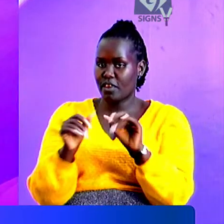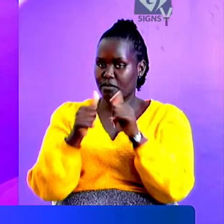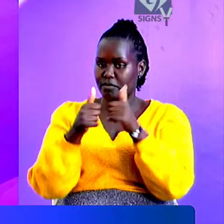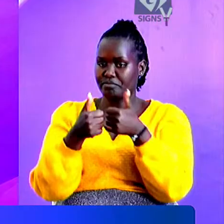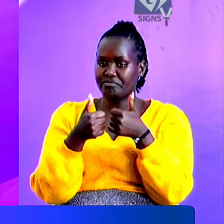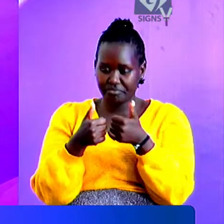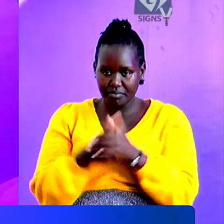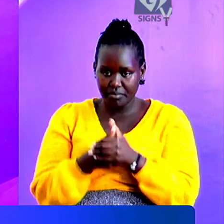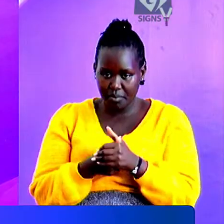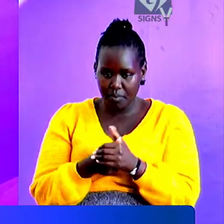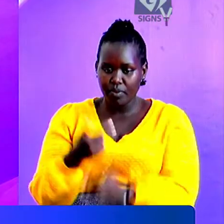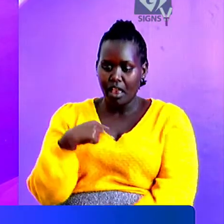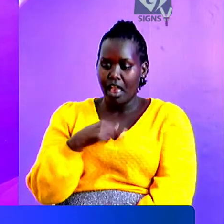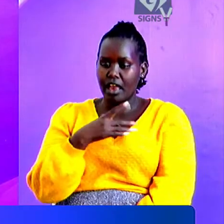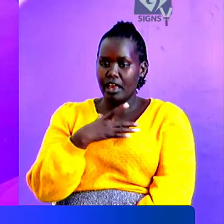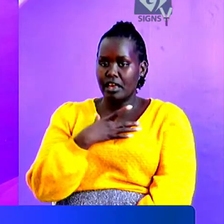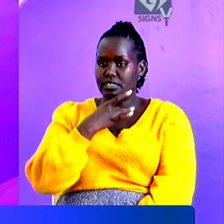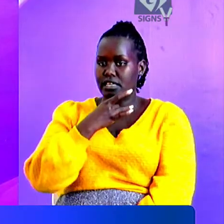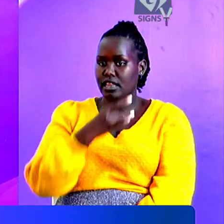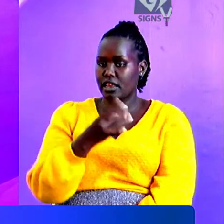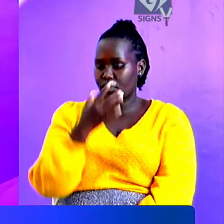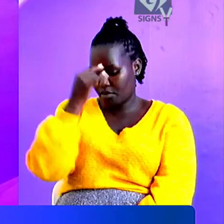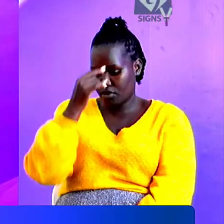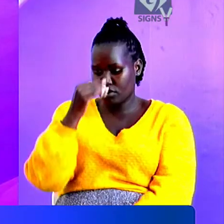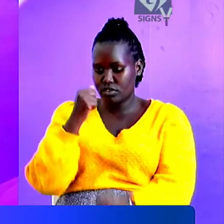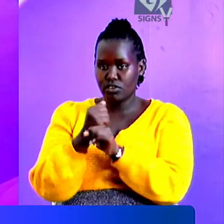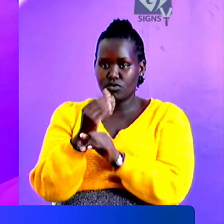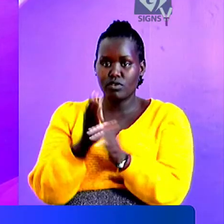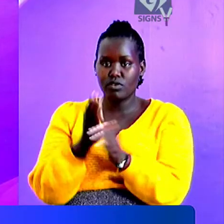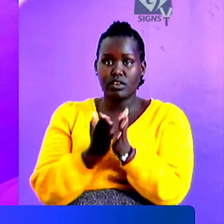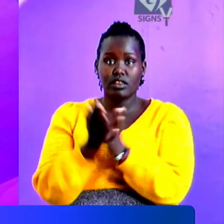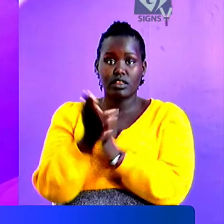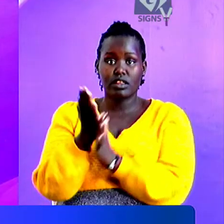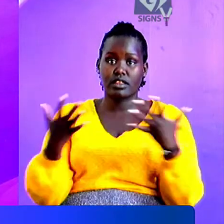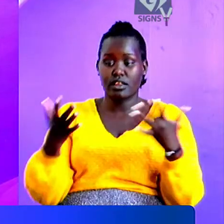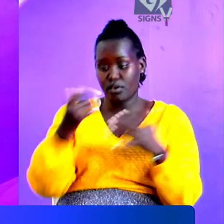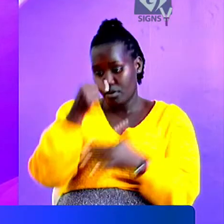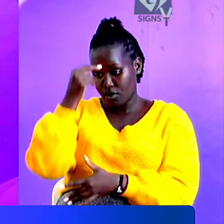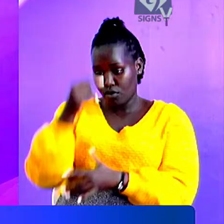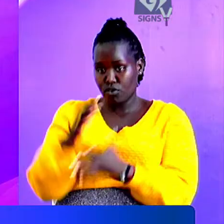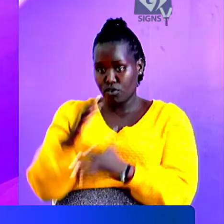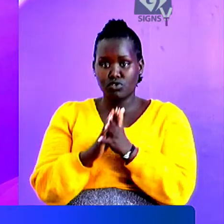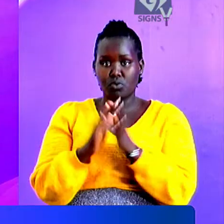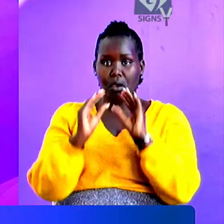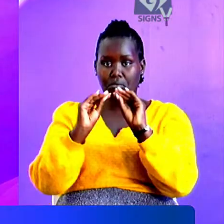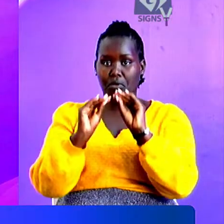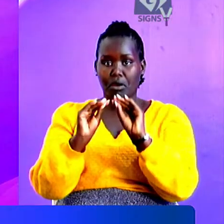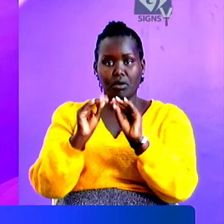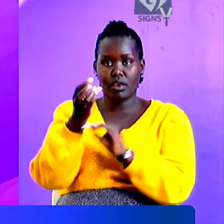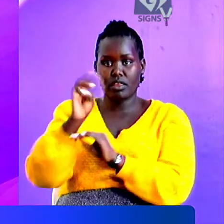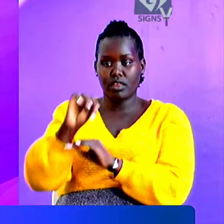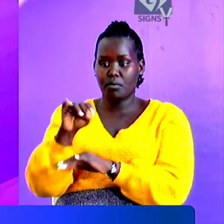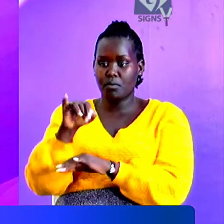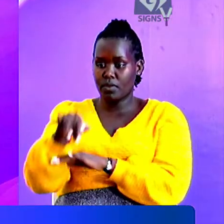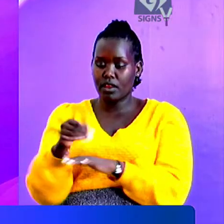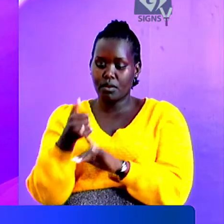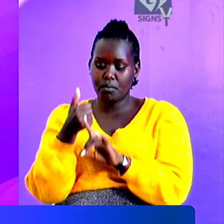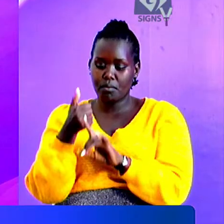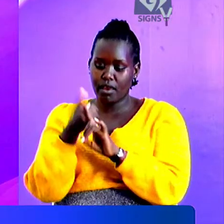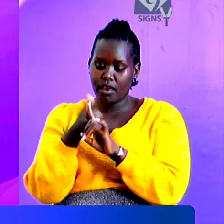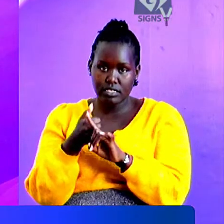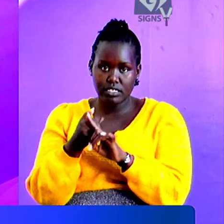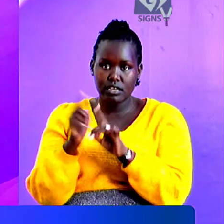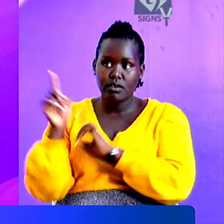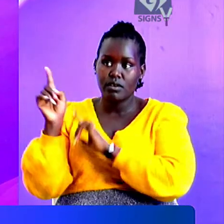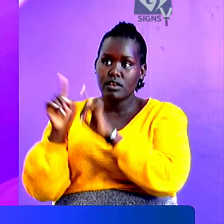Yes, we are not liked by those not doing the right thing, because we'll always highlight them. Yeah, that my activism journey